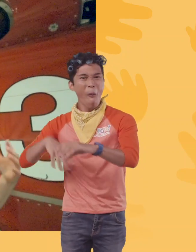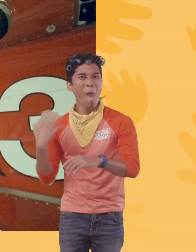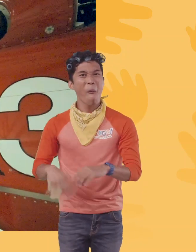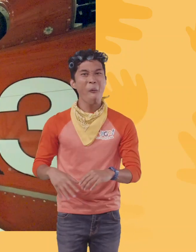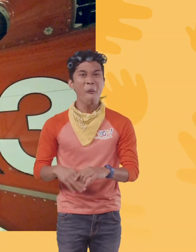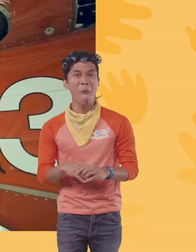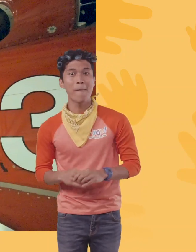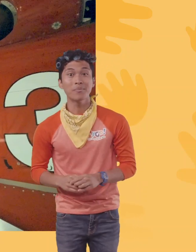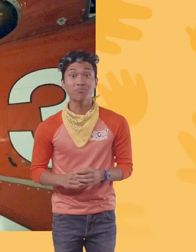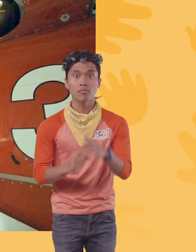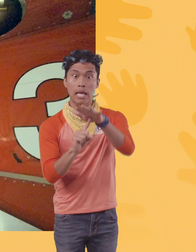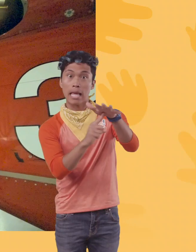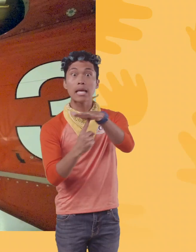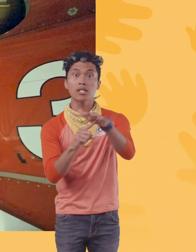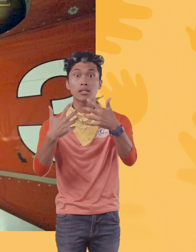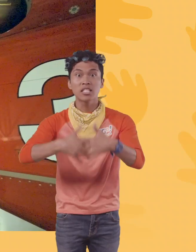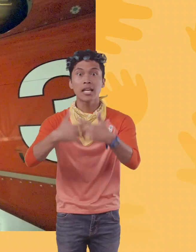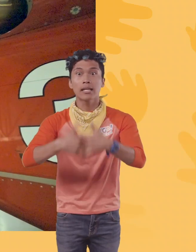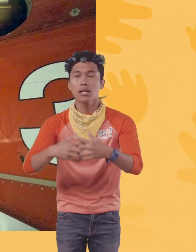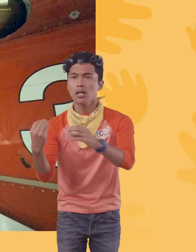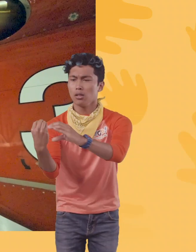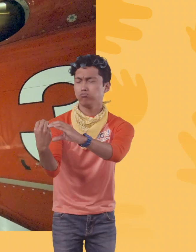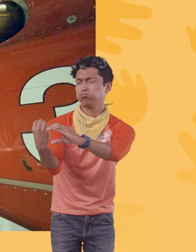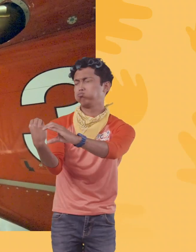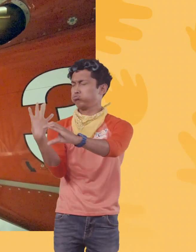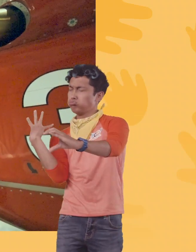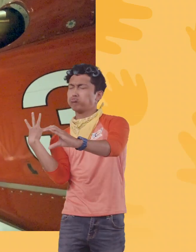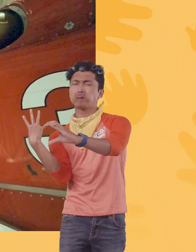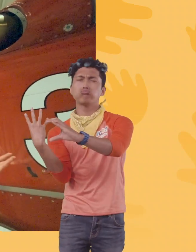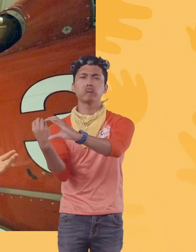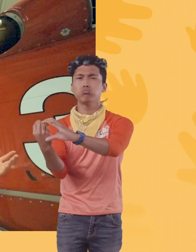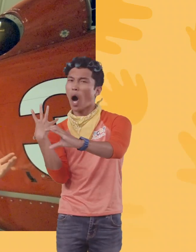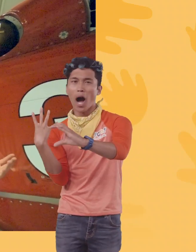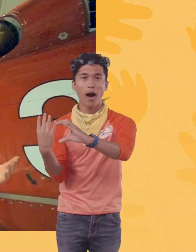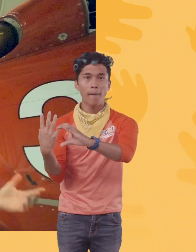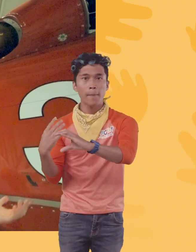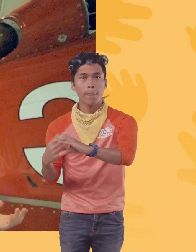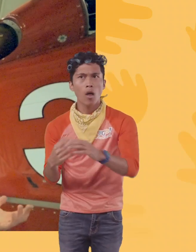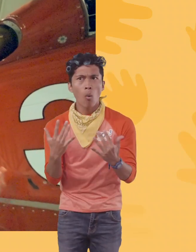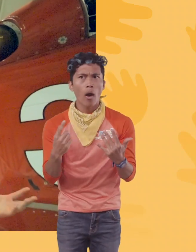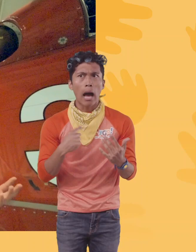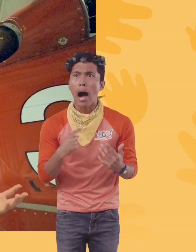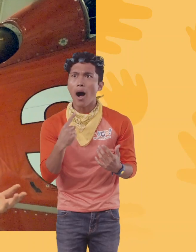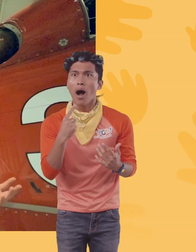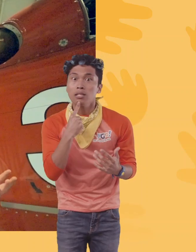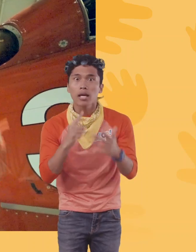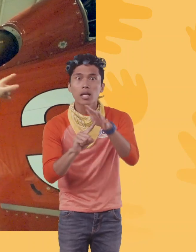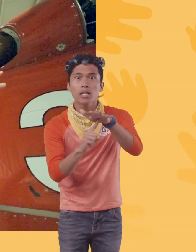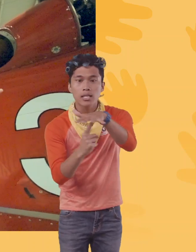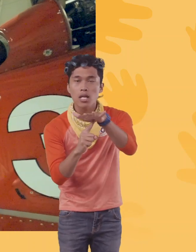All the exhaust from the jet engine gets pushed out of there. Wait a second, I just said jet